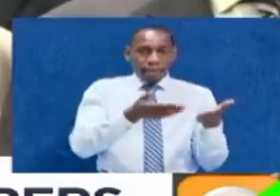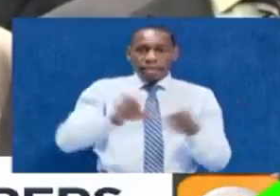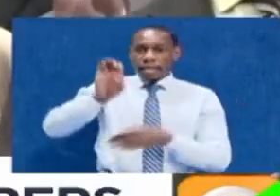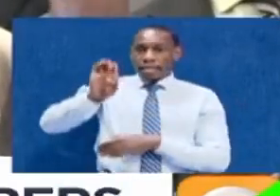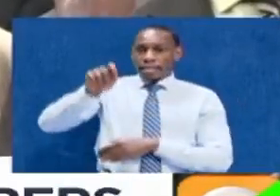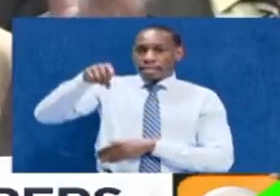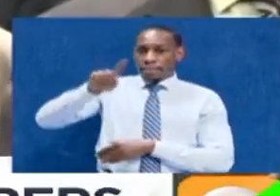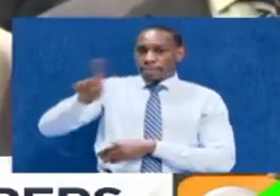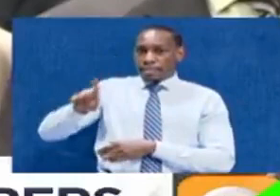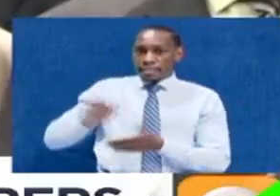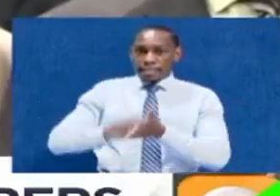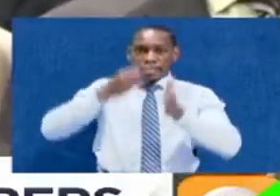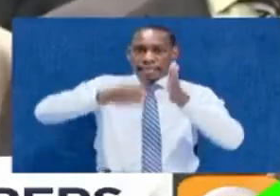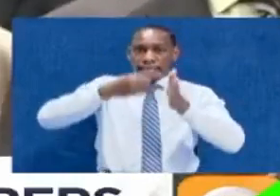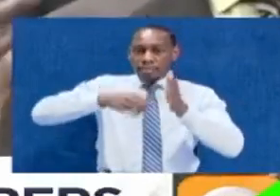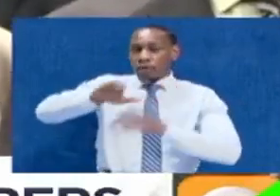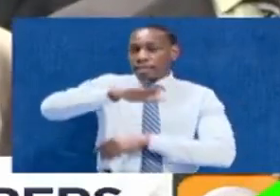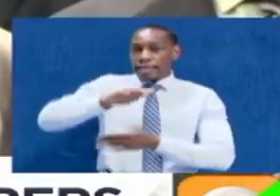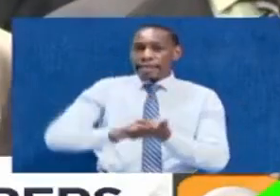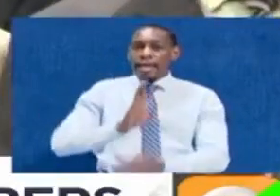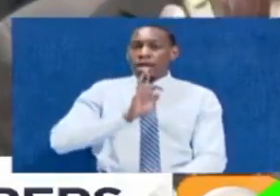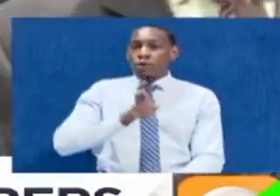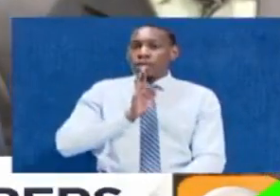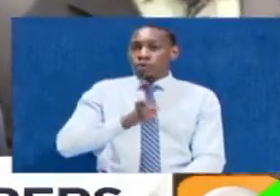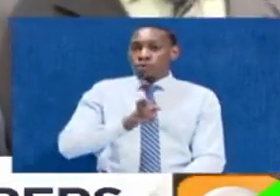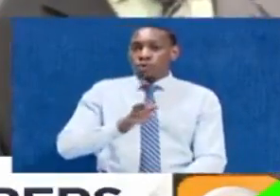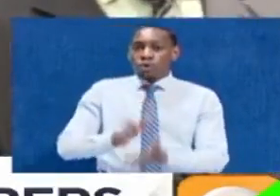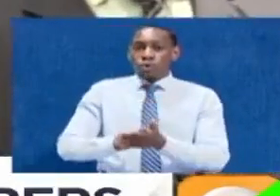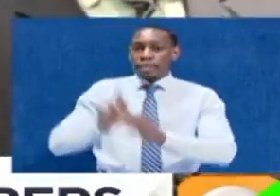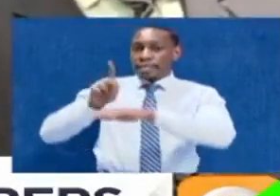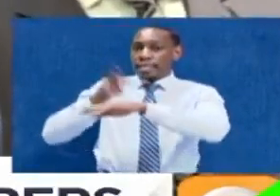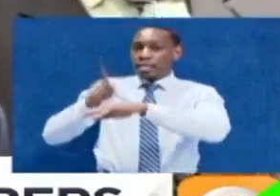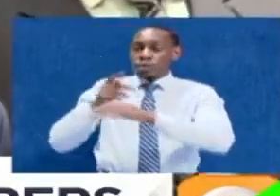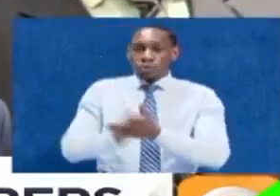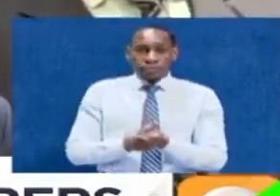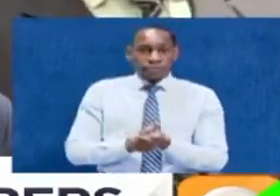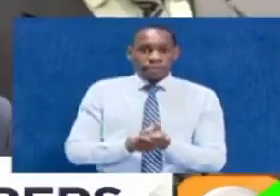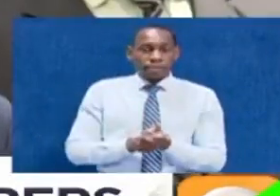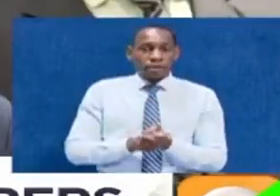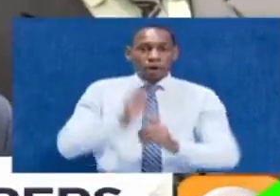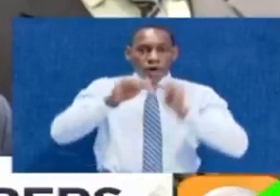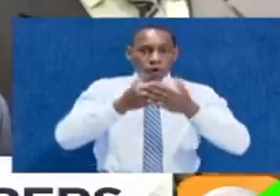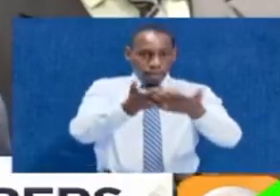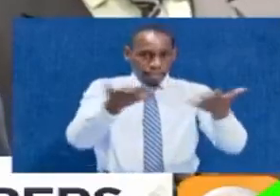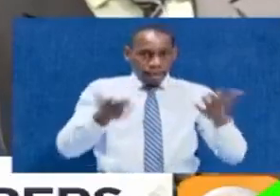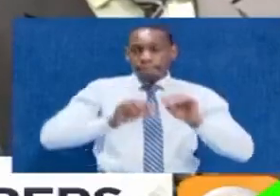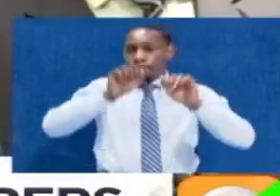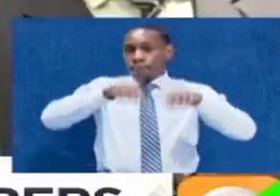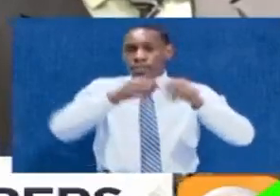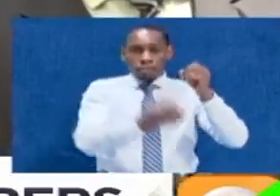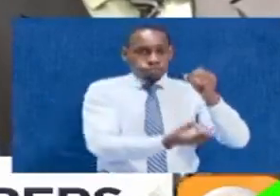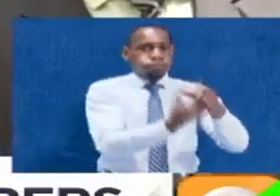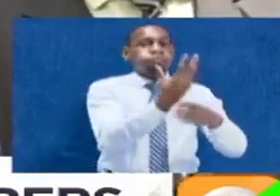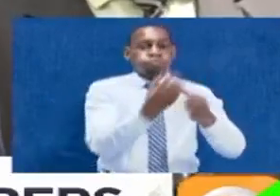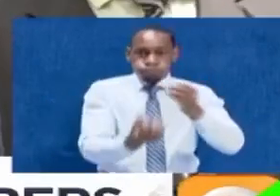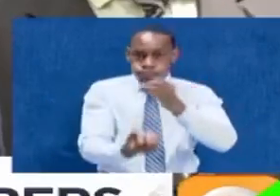EPZ, industrial area, Roiro, and Kikuyu. And all of those have now been able to